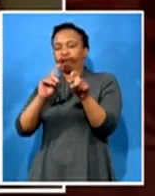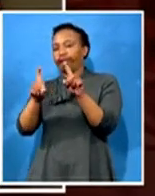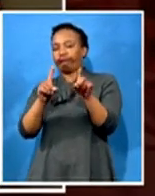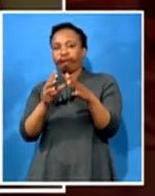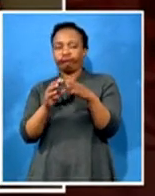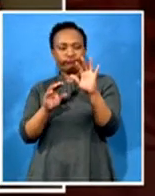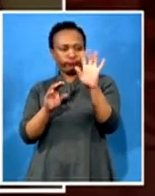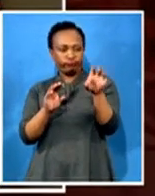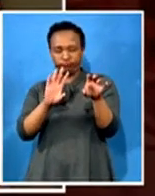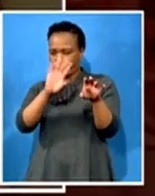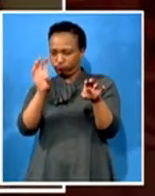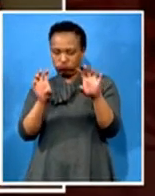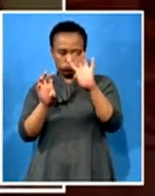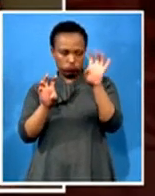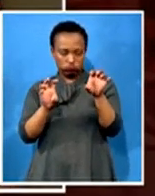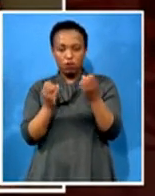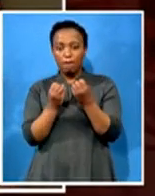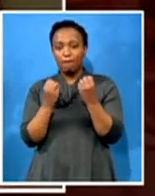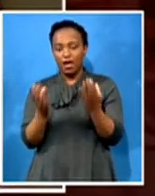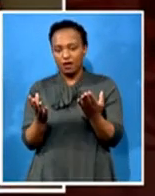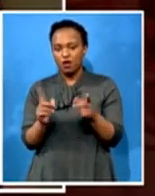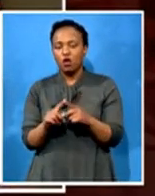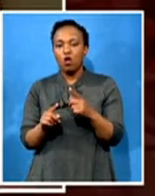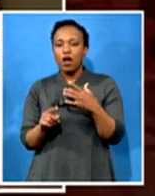known unknowns. Will a